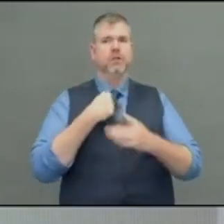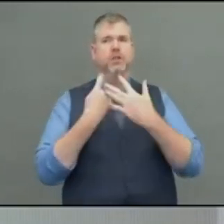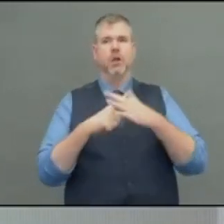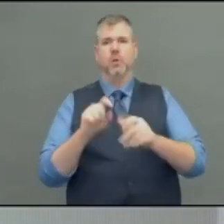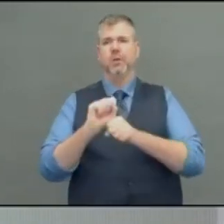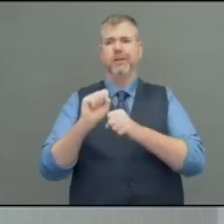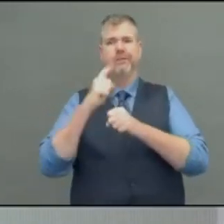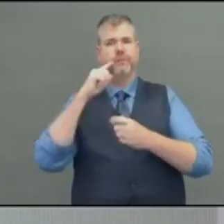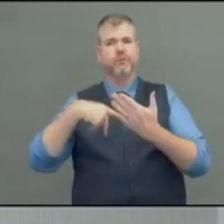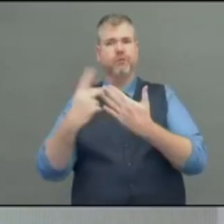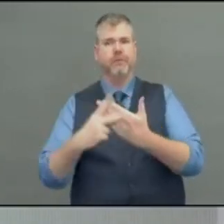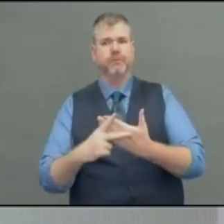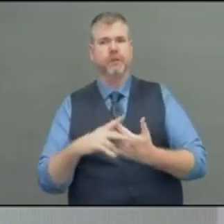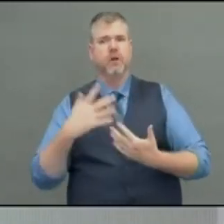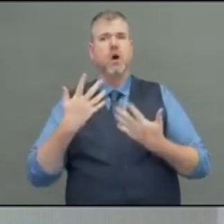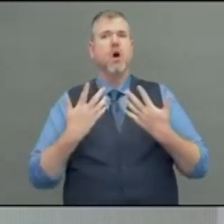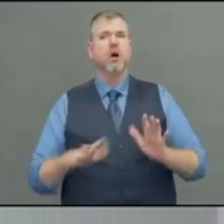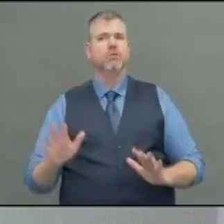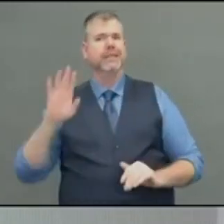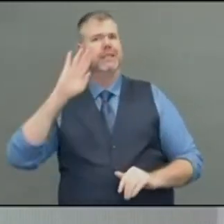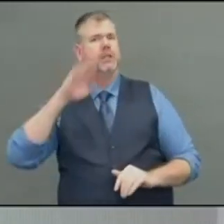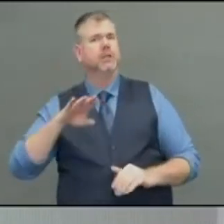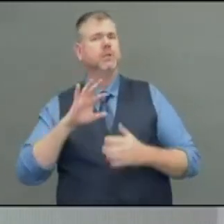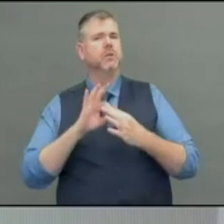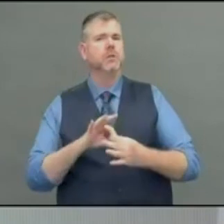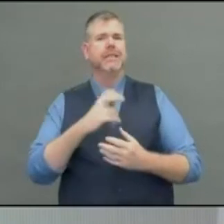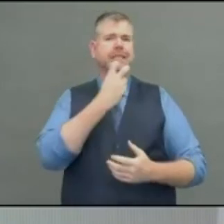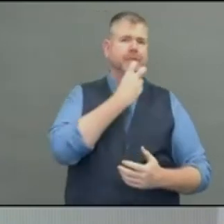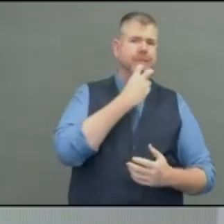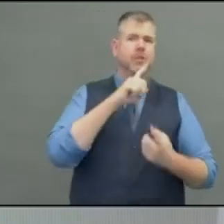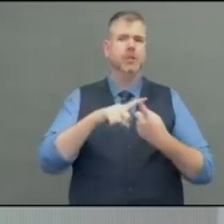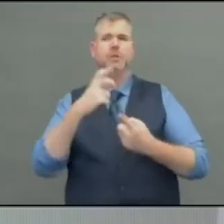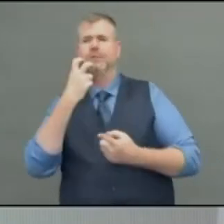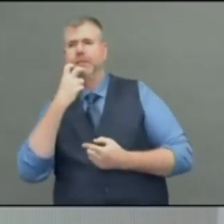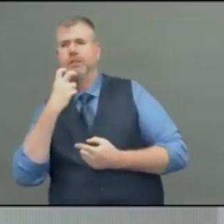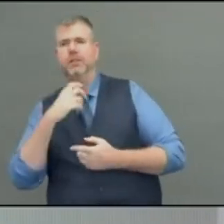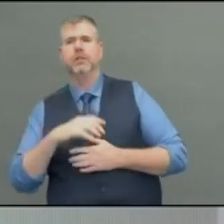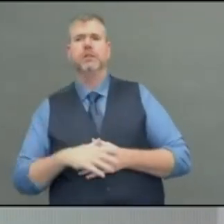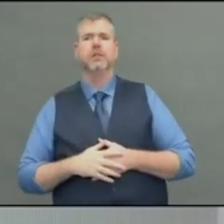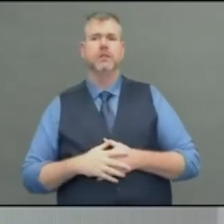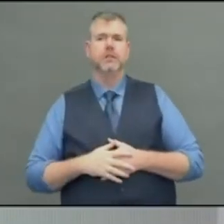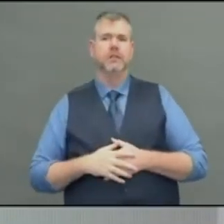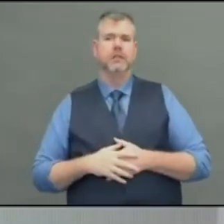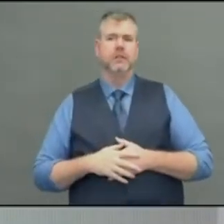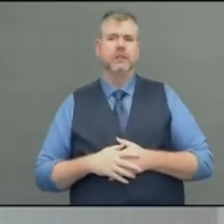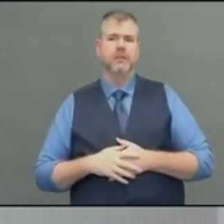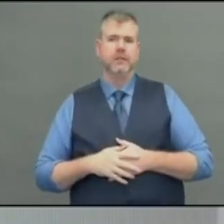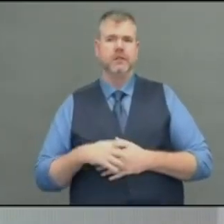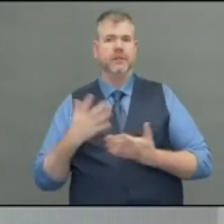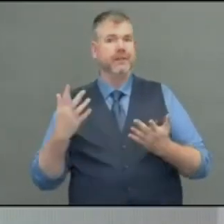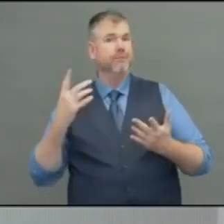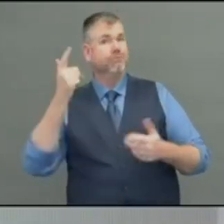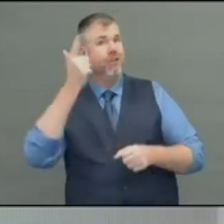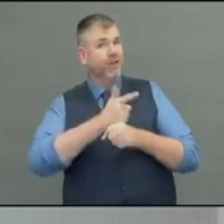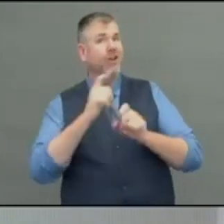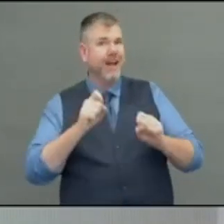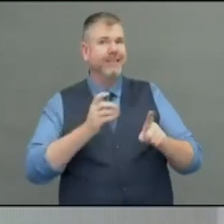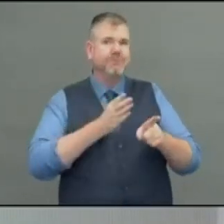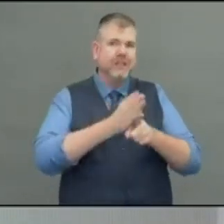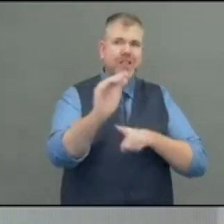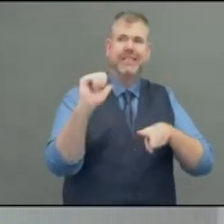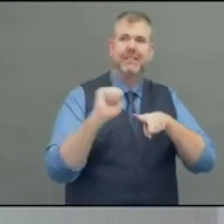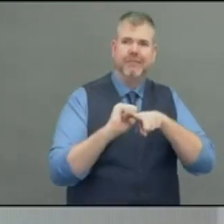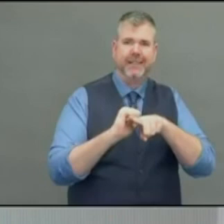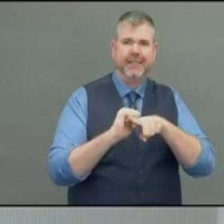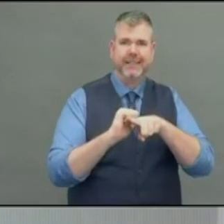about speech to speech, he could have had a specially trained operator on the line with him so that he